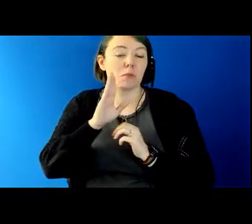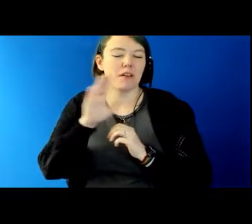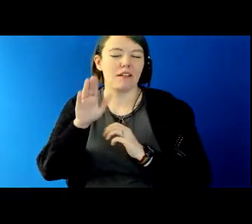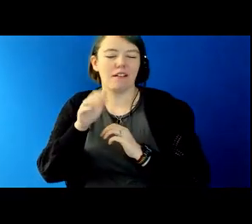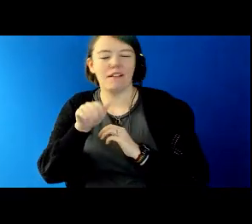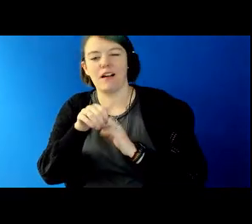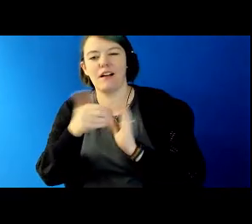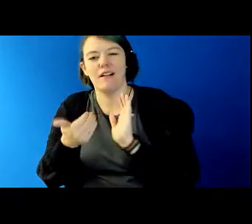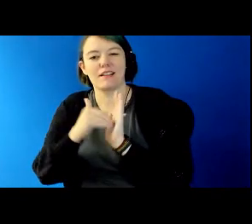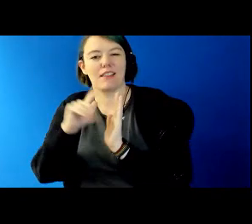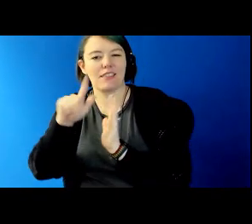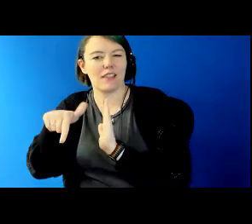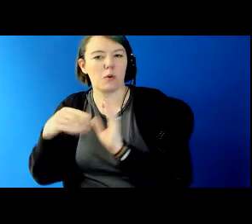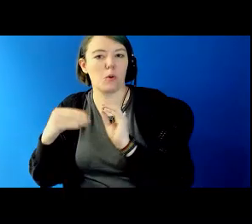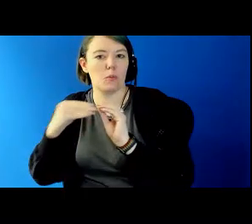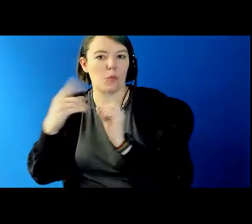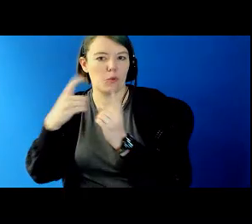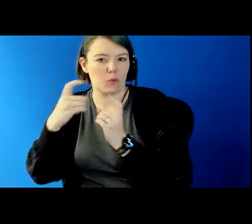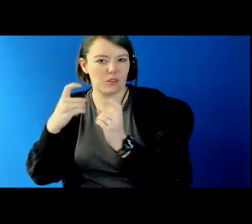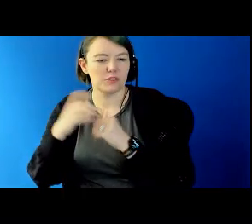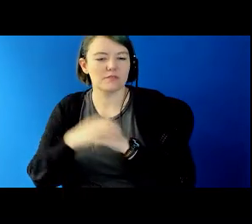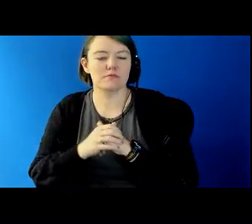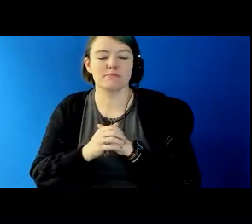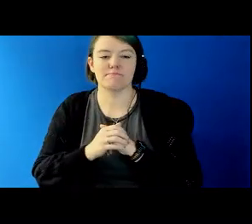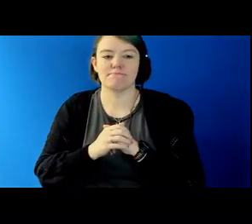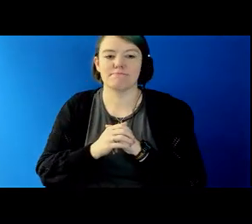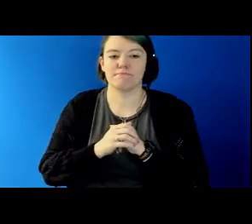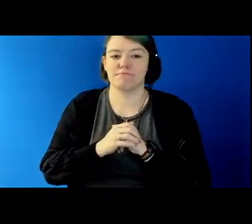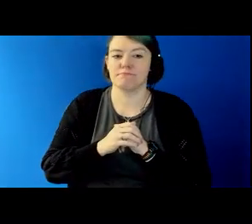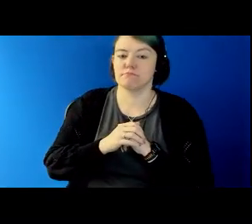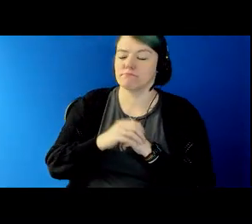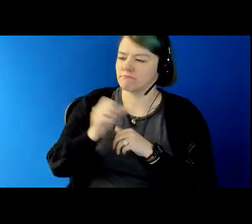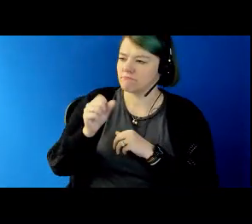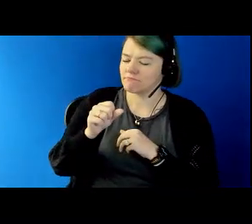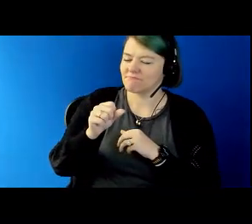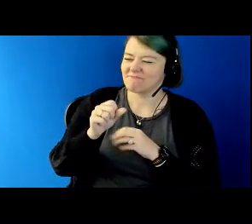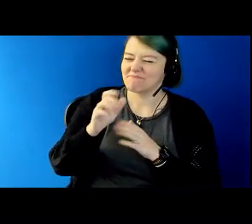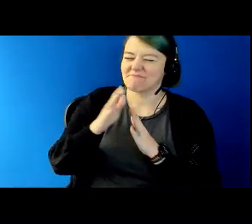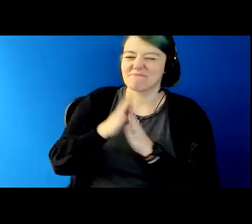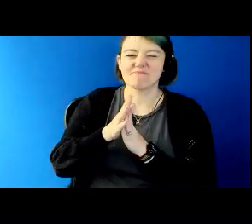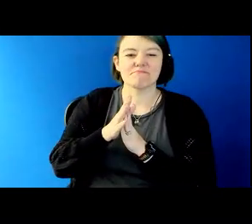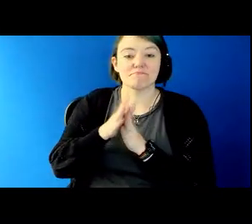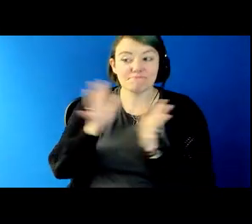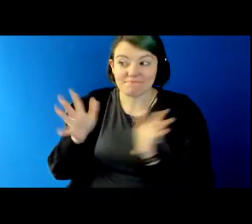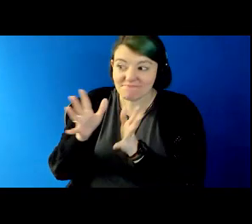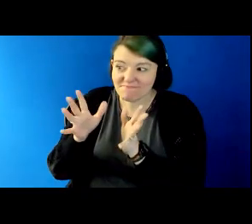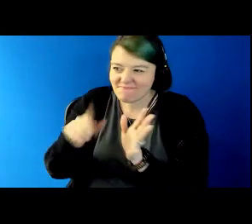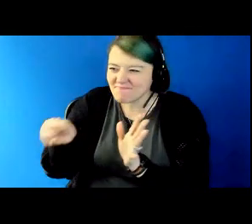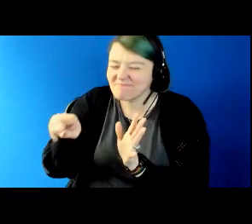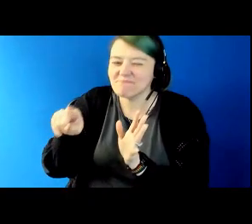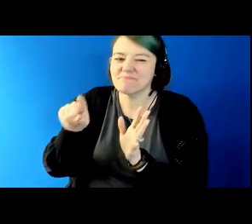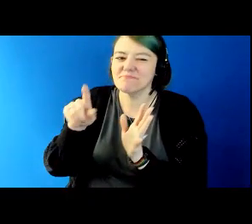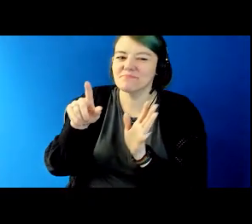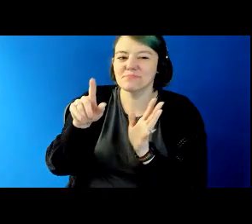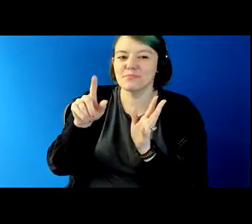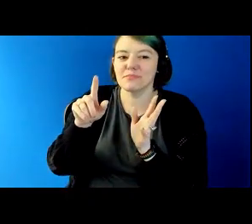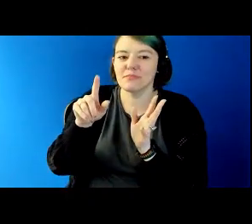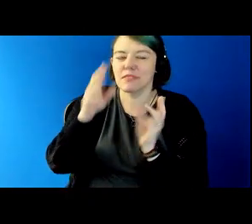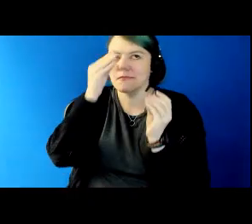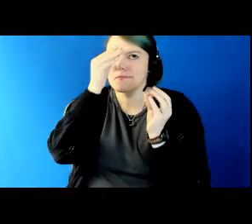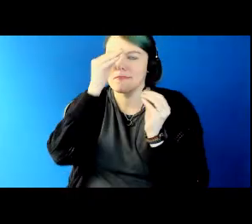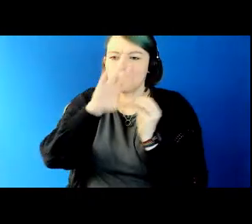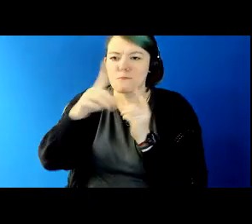great. So Allison, again, we just want to encourage the audience to continue thinking of questions and utilizing that question and